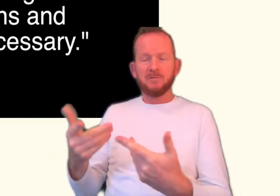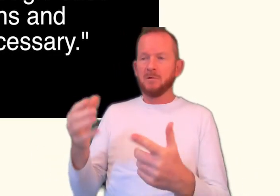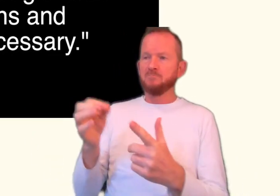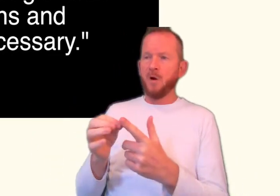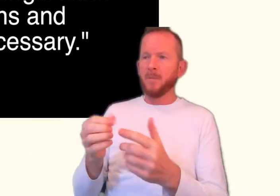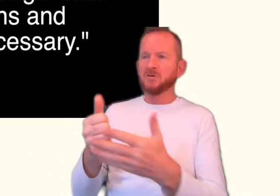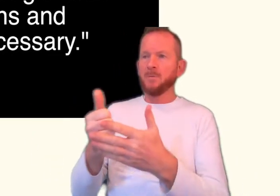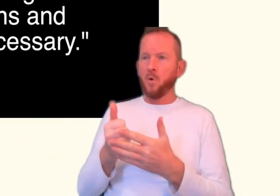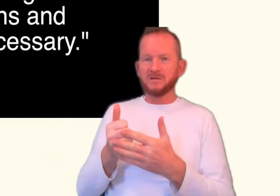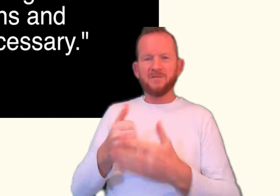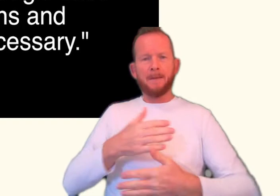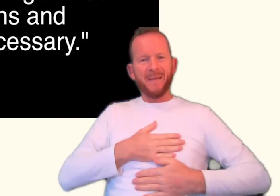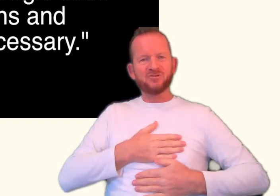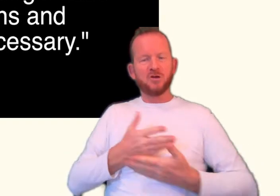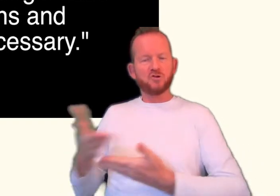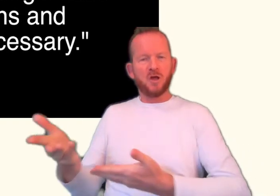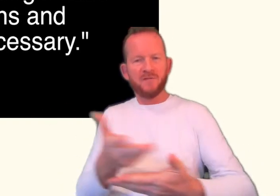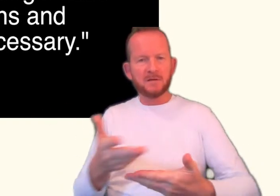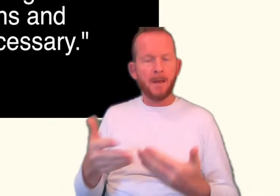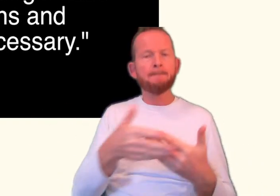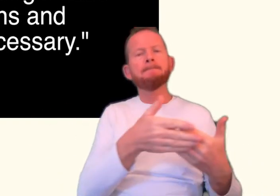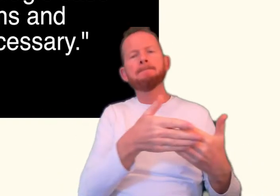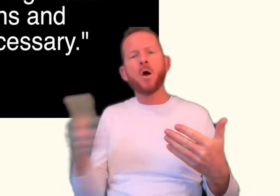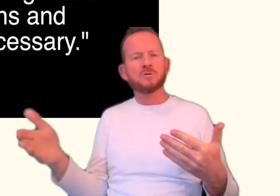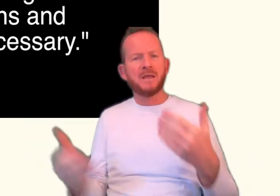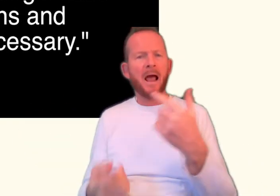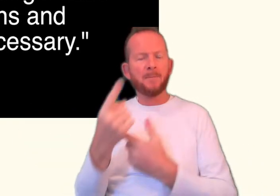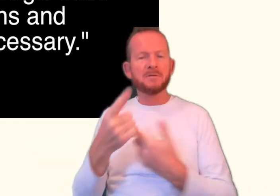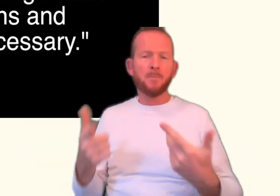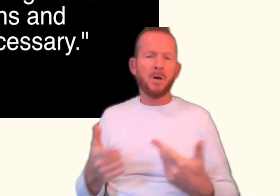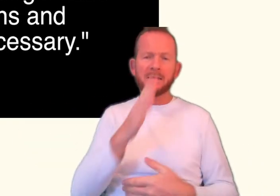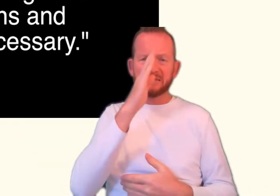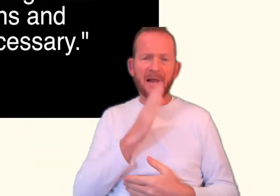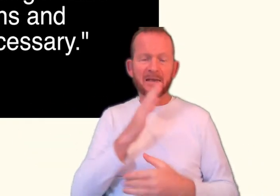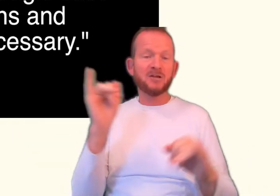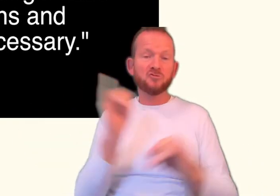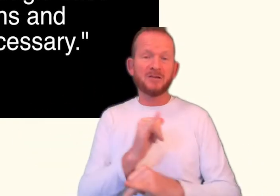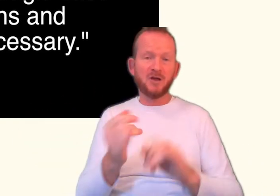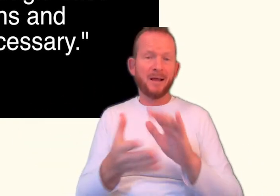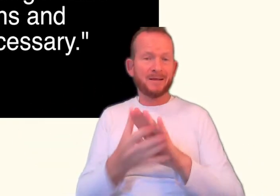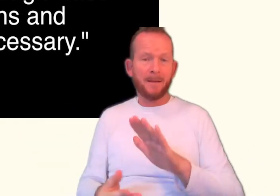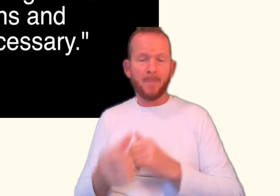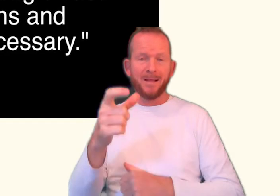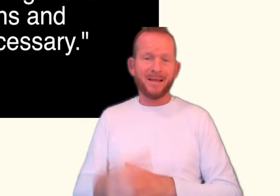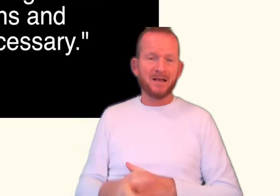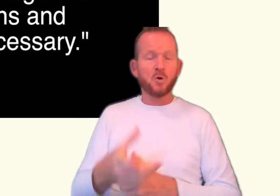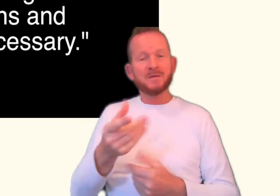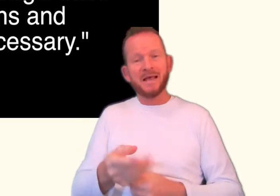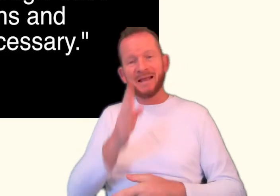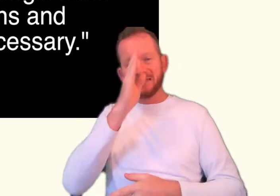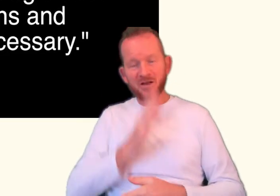happens, but when sadly there is a tragic case, we take it very seriously, learn lessons, and make change to our systems when necessary.